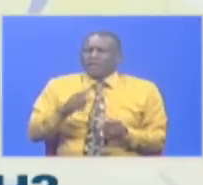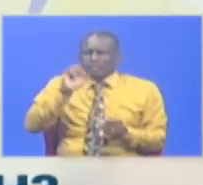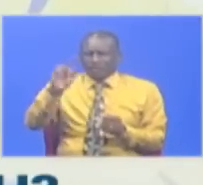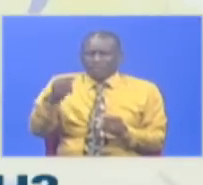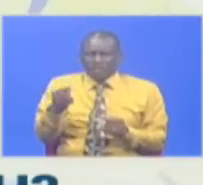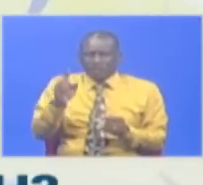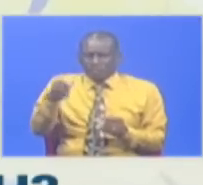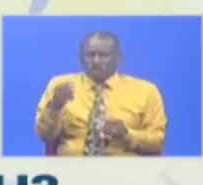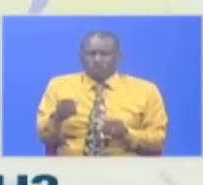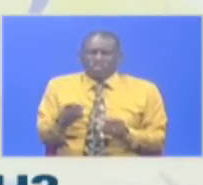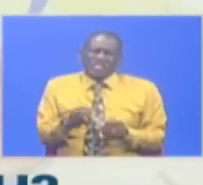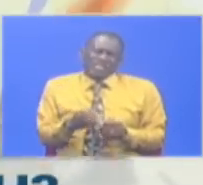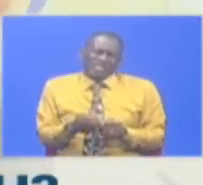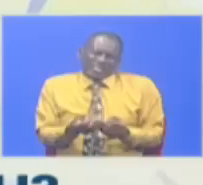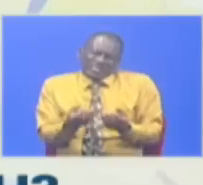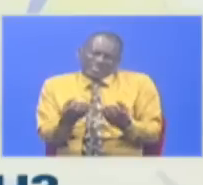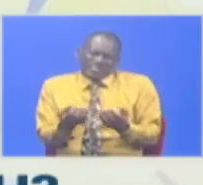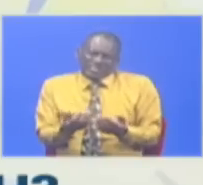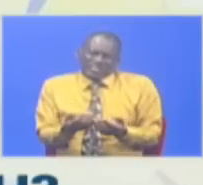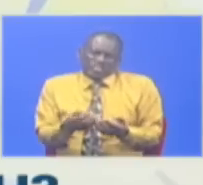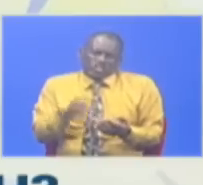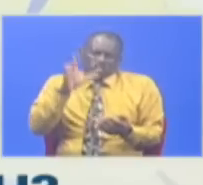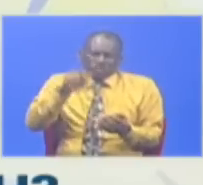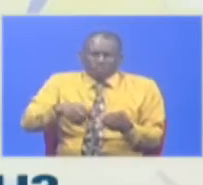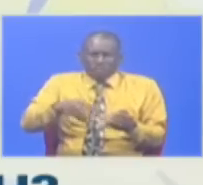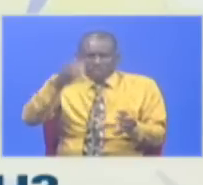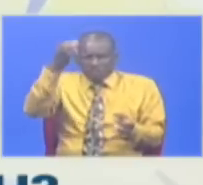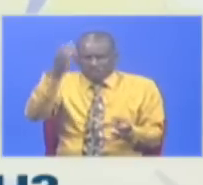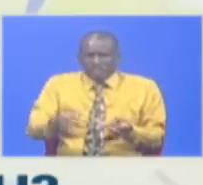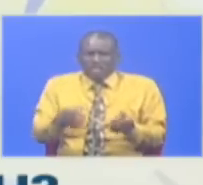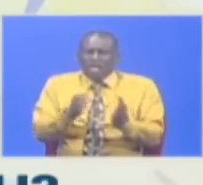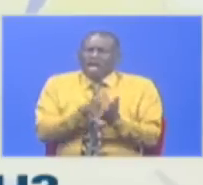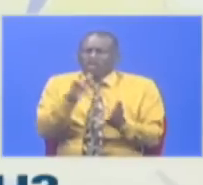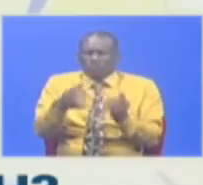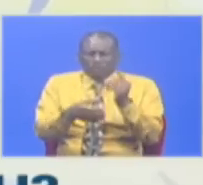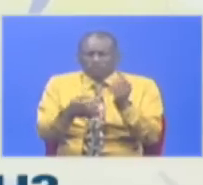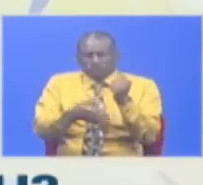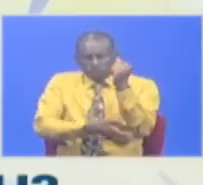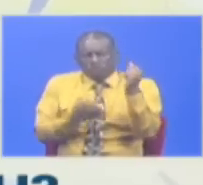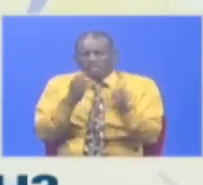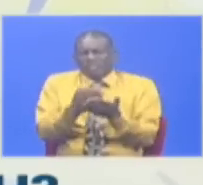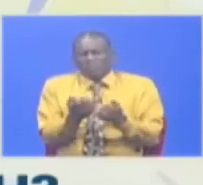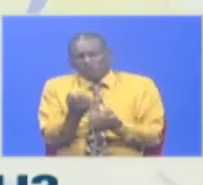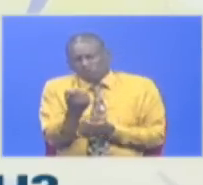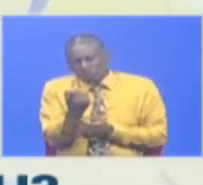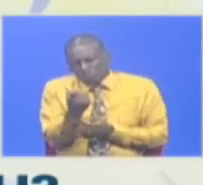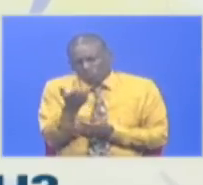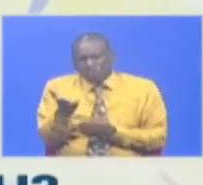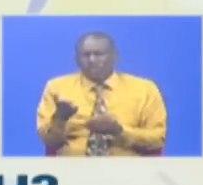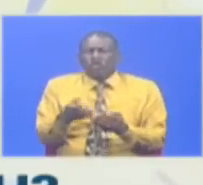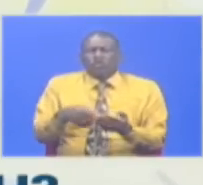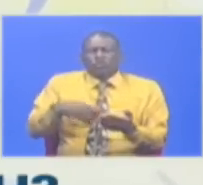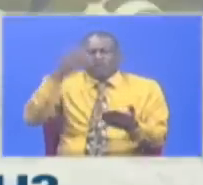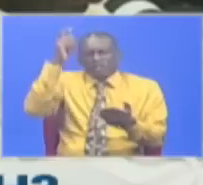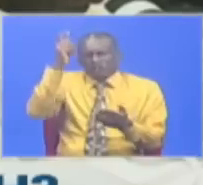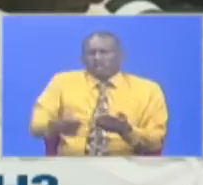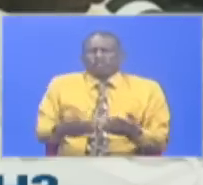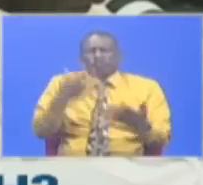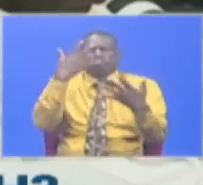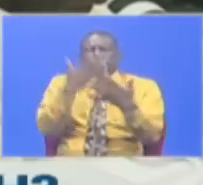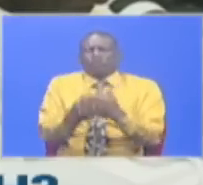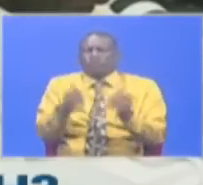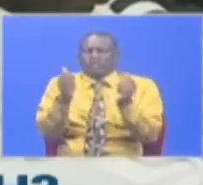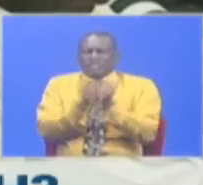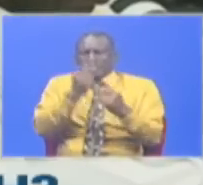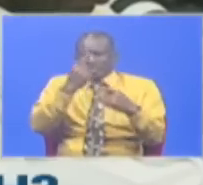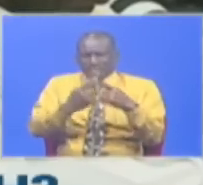yourself, having stolen a mango, you are also being sentenced to 3 years or 10 years, for that matter. That sends